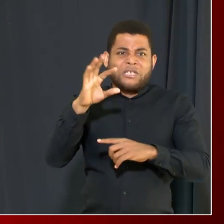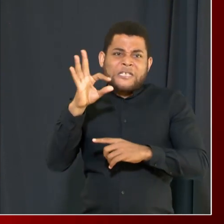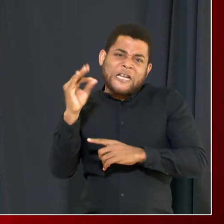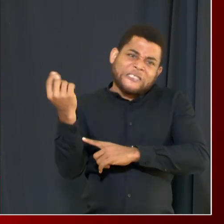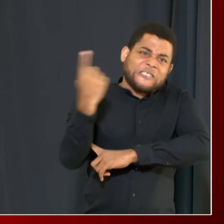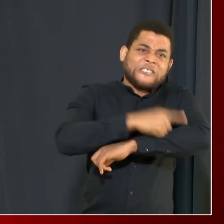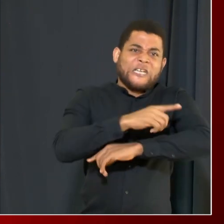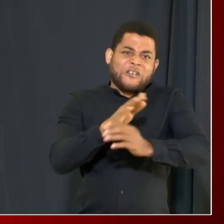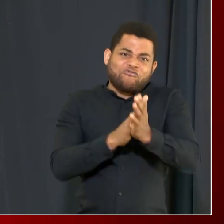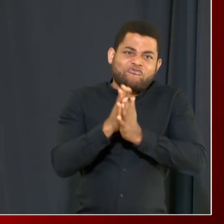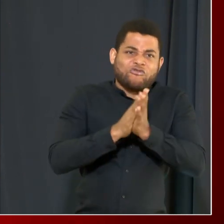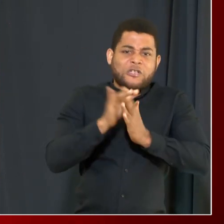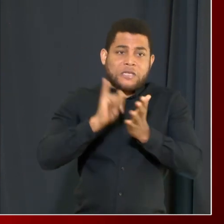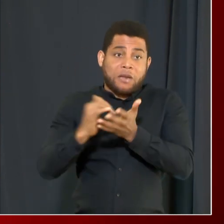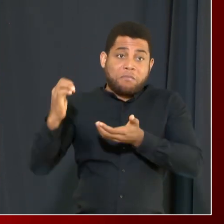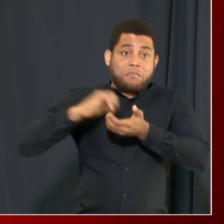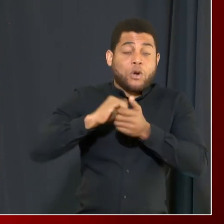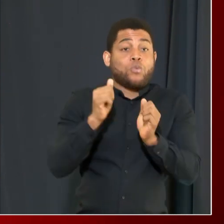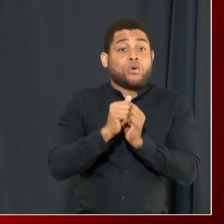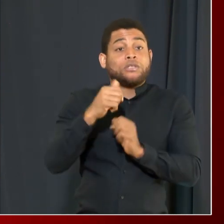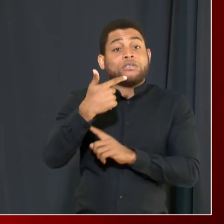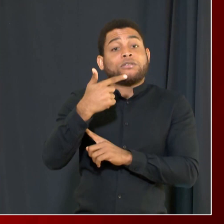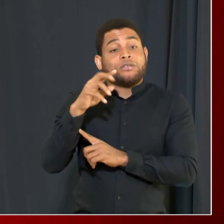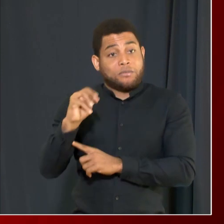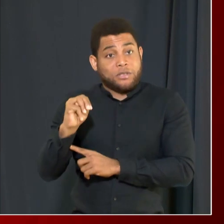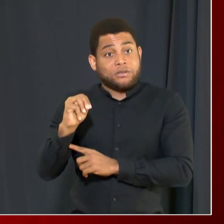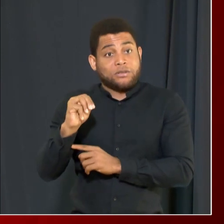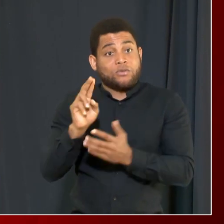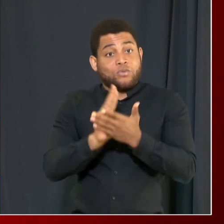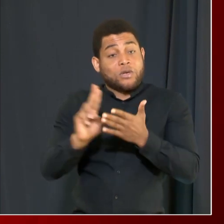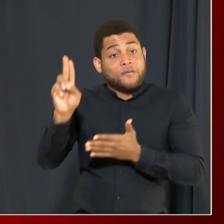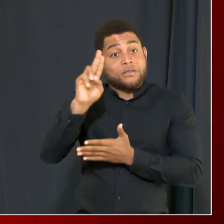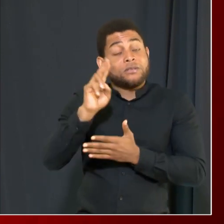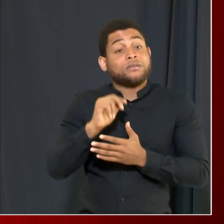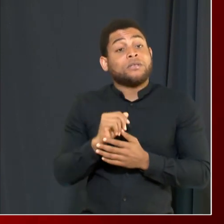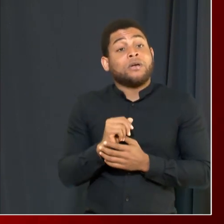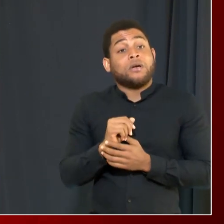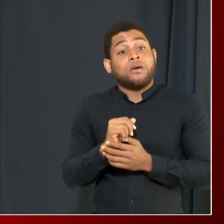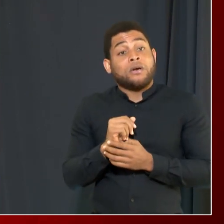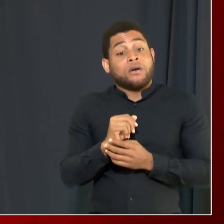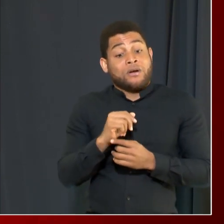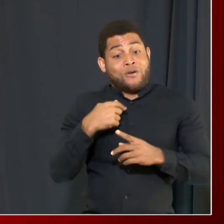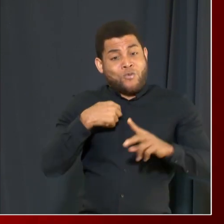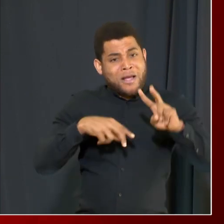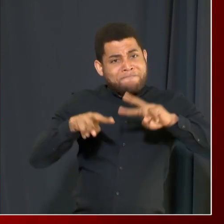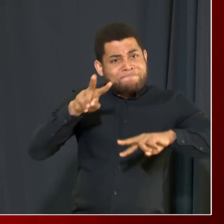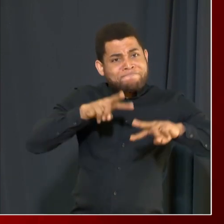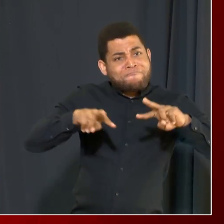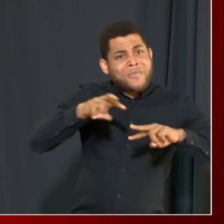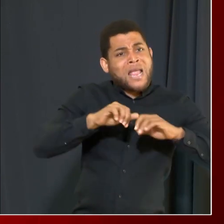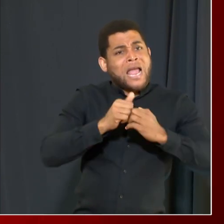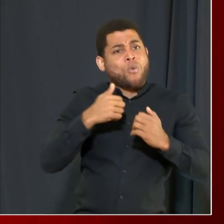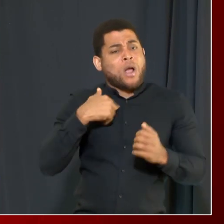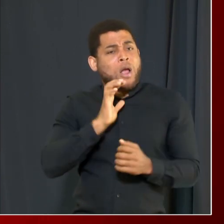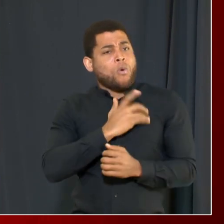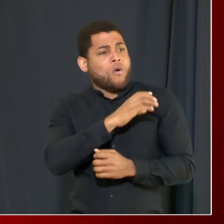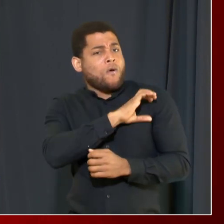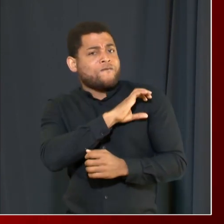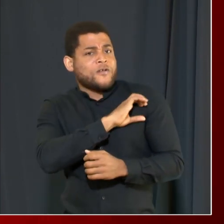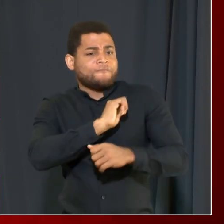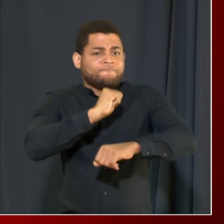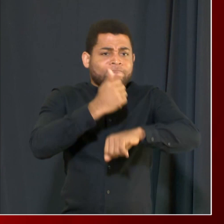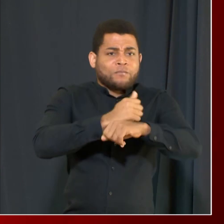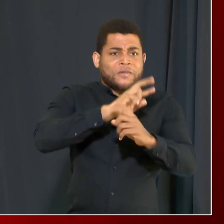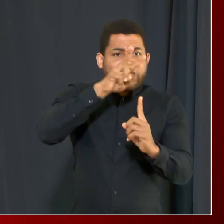with George Mason University to look at having our officers assigned to high crime